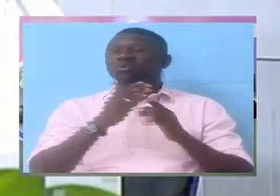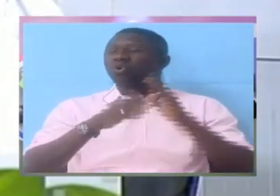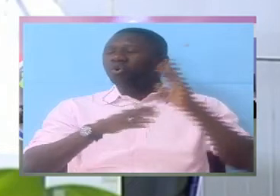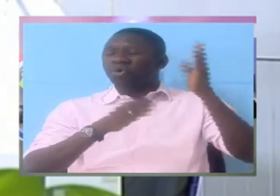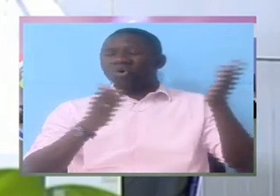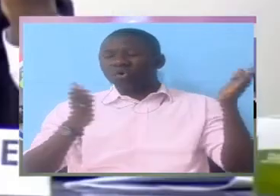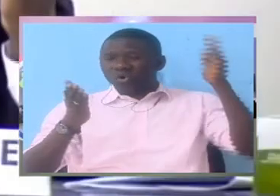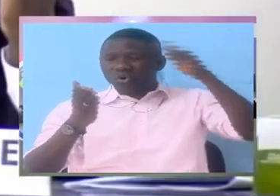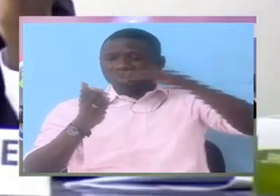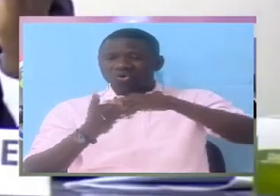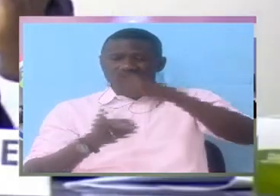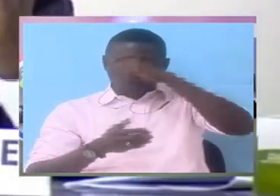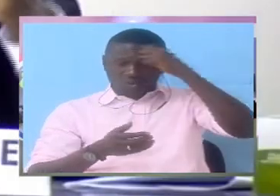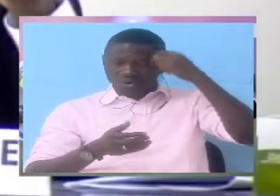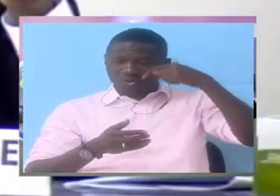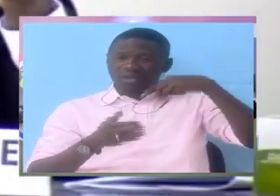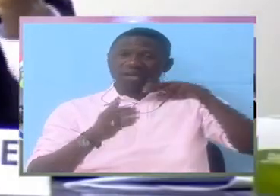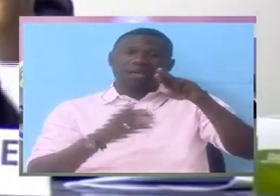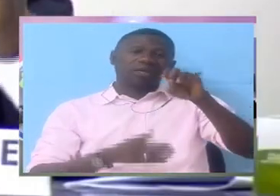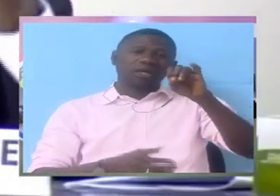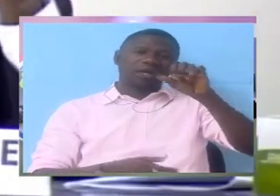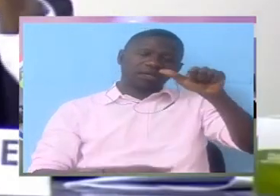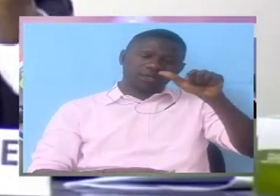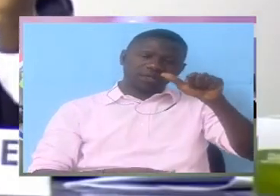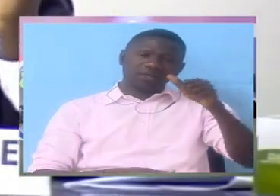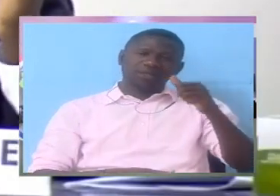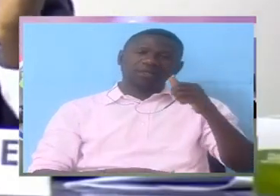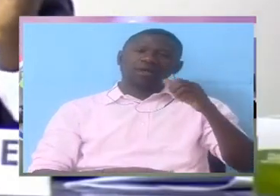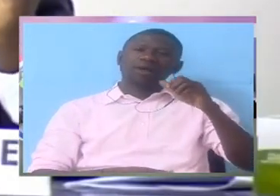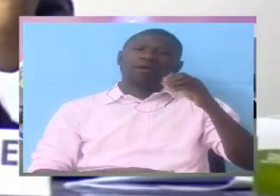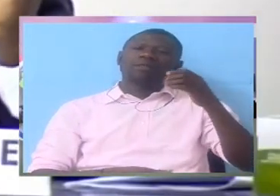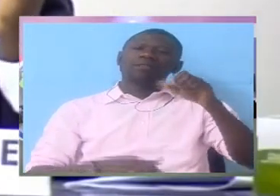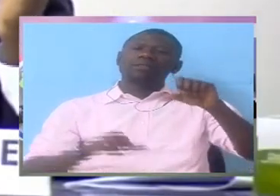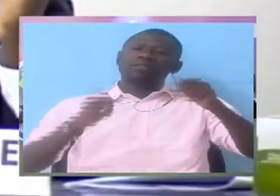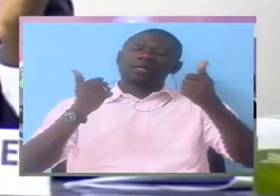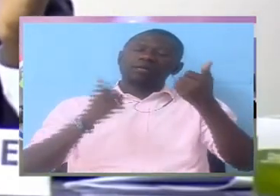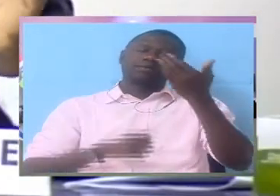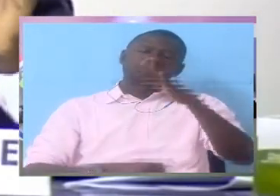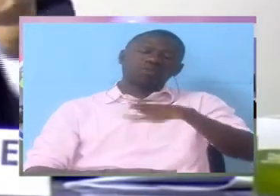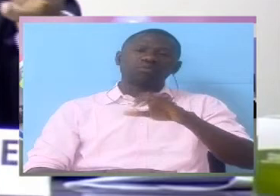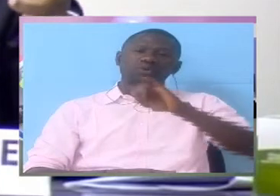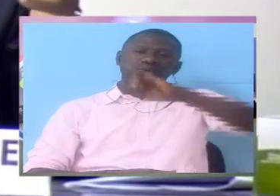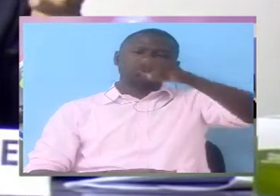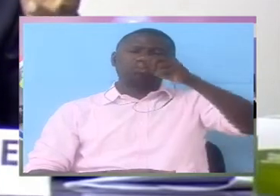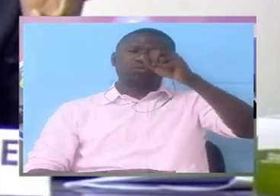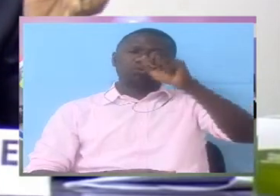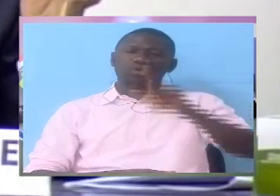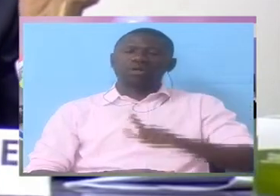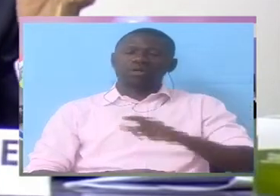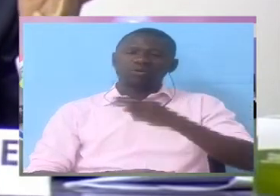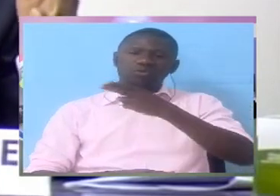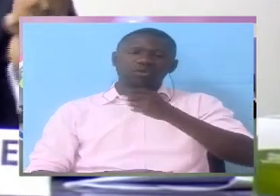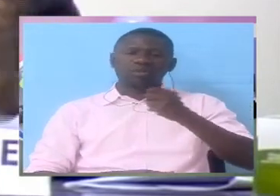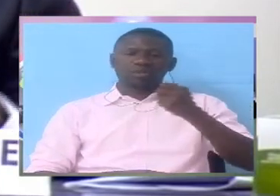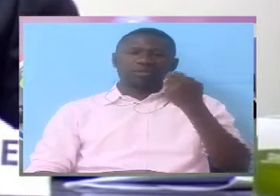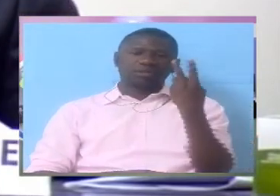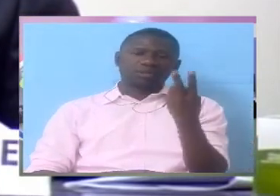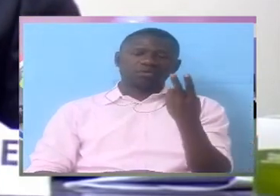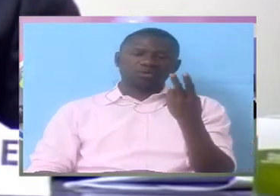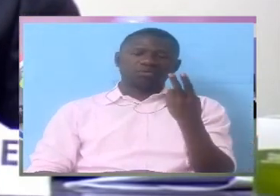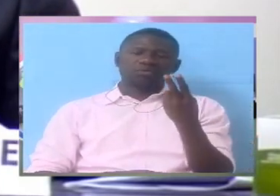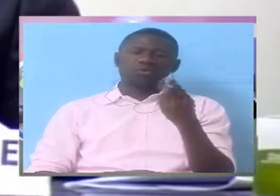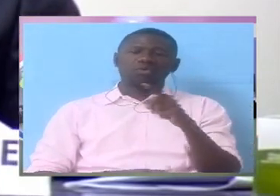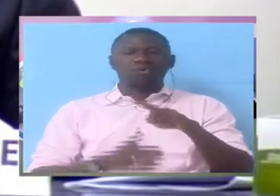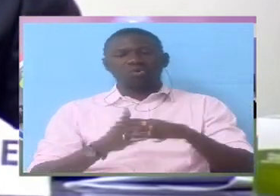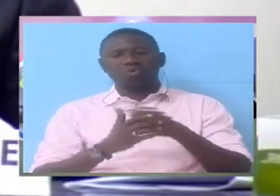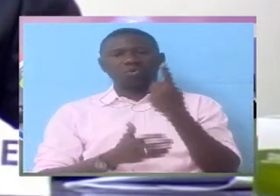NIA, starting from July 22, 1994, or 1 week thereafter,